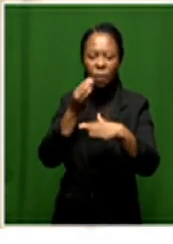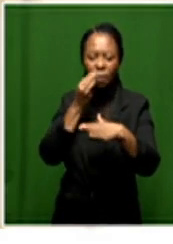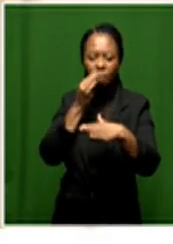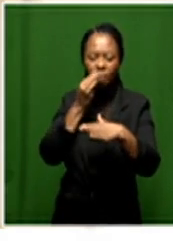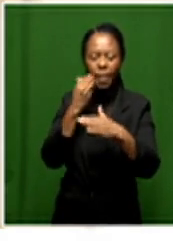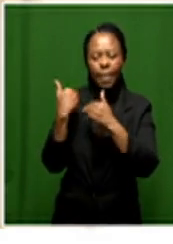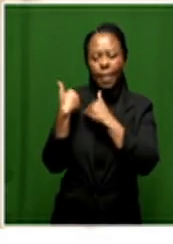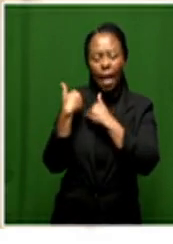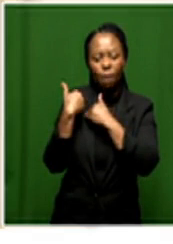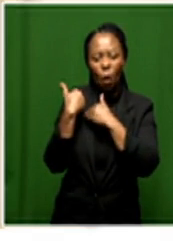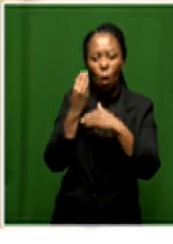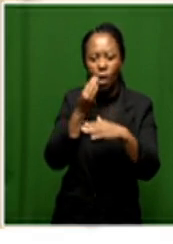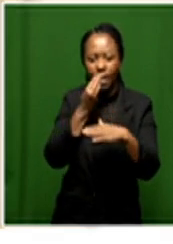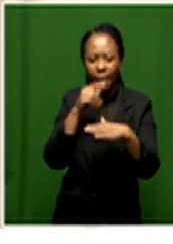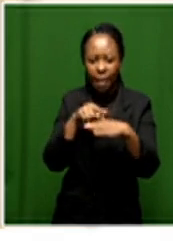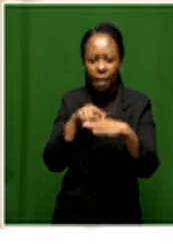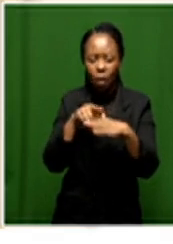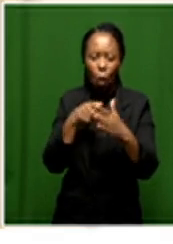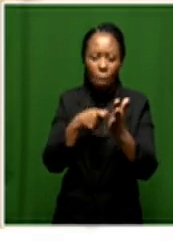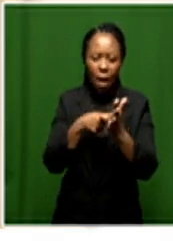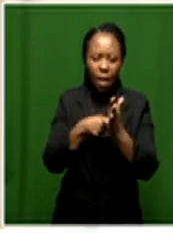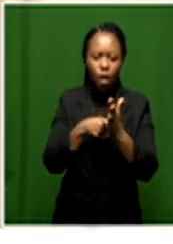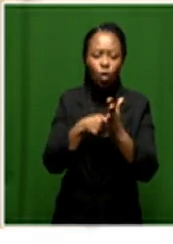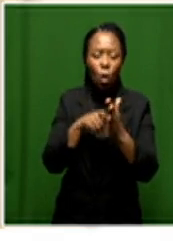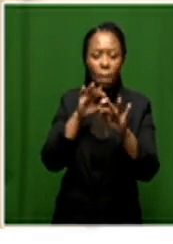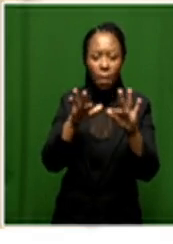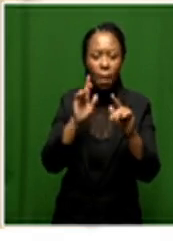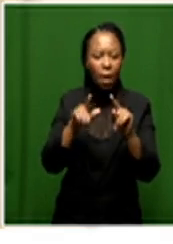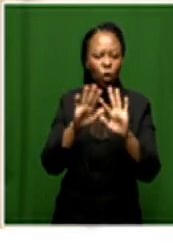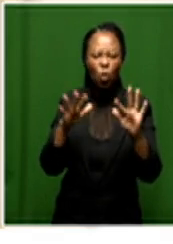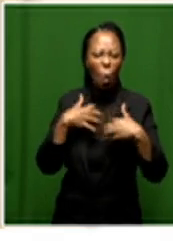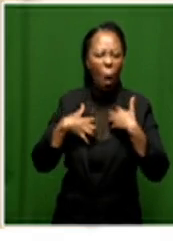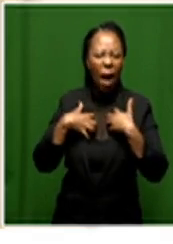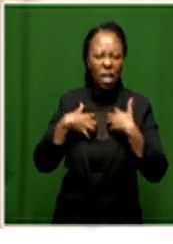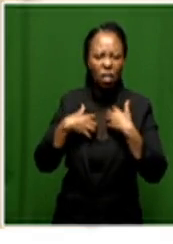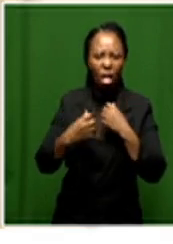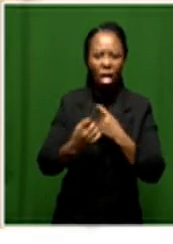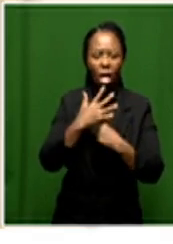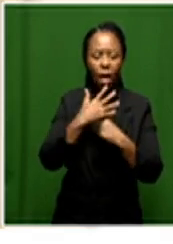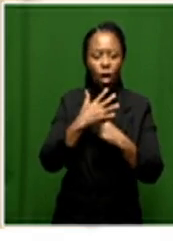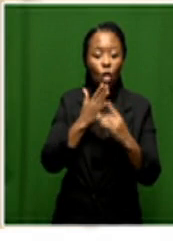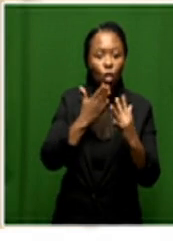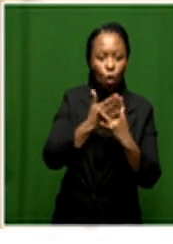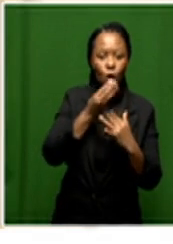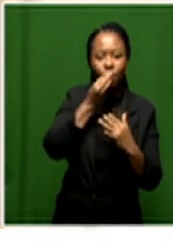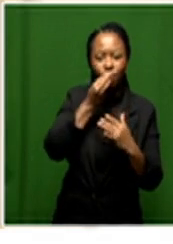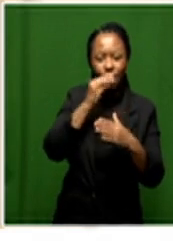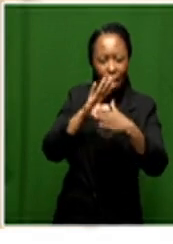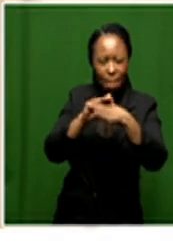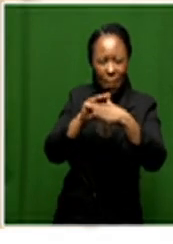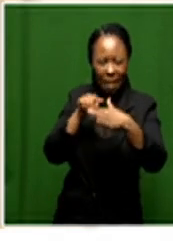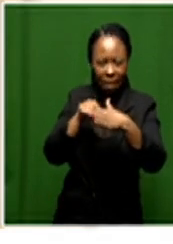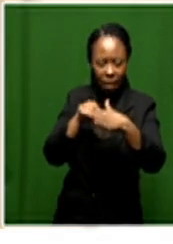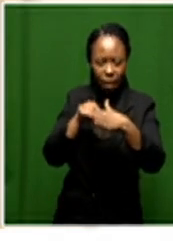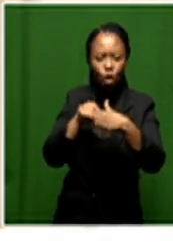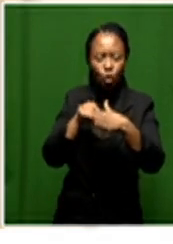safe for consumption, so the consumers really don't need to be worried about getting infected through consumption of meat. We